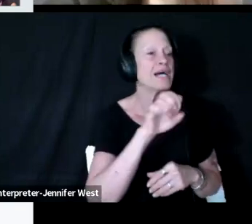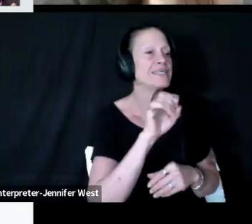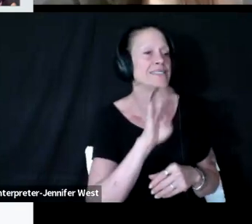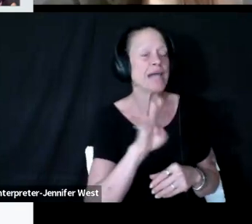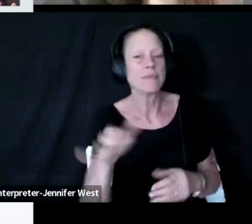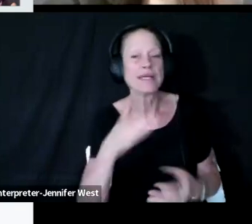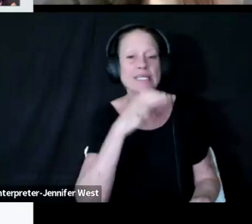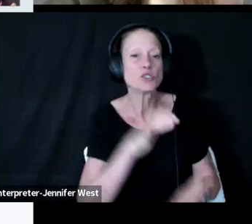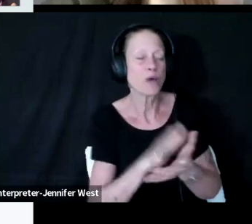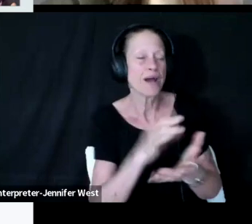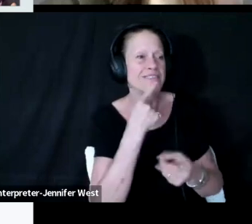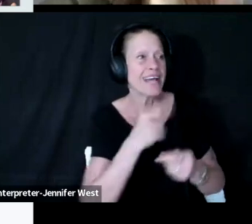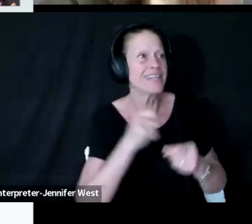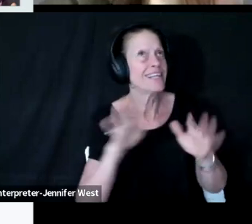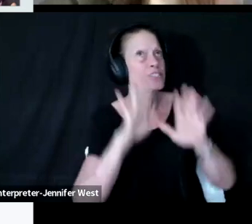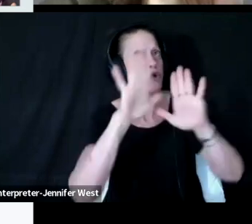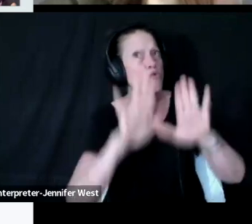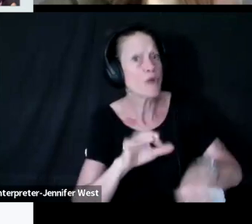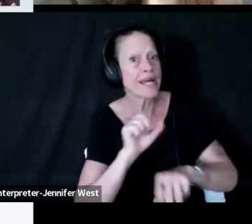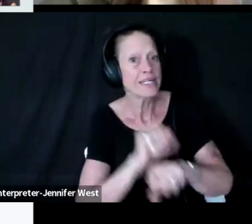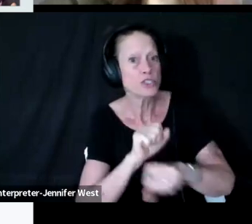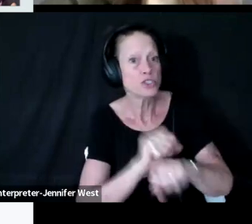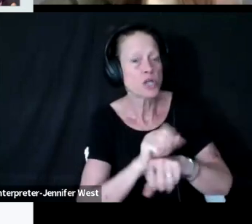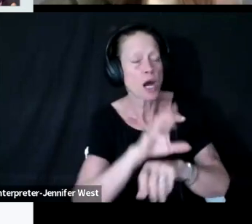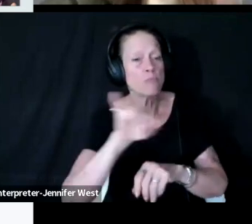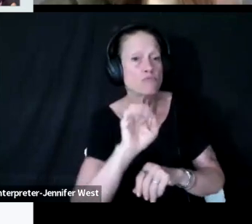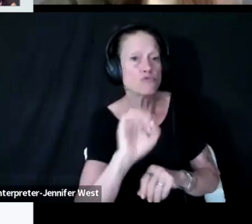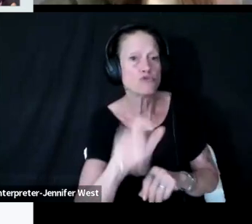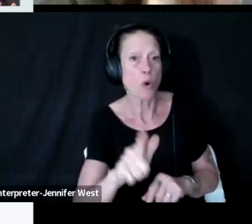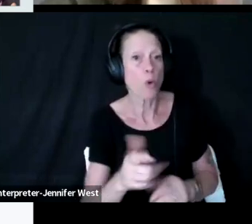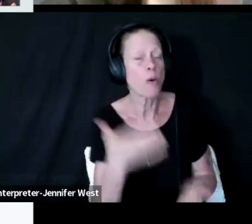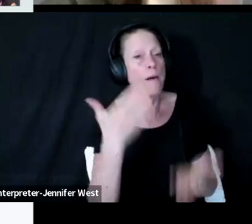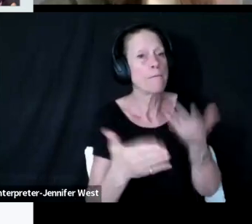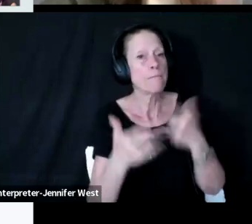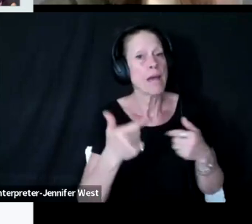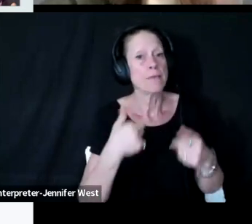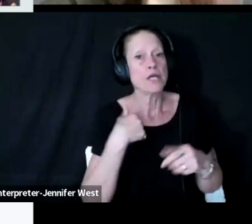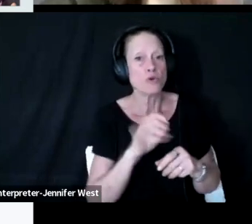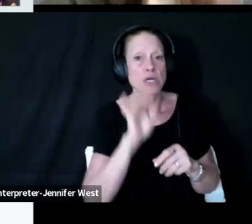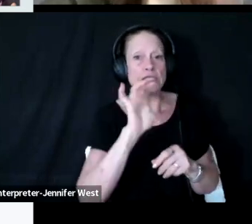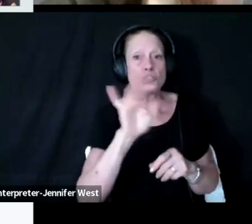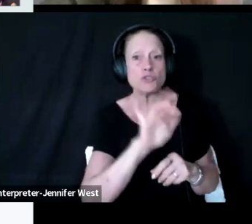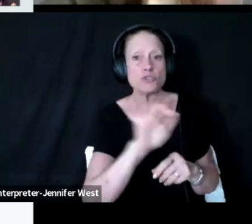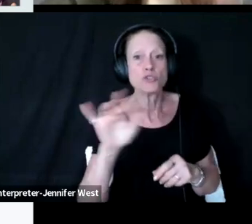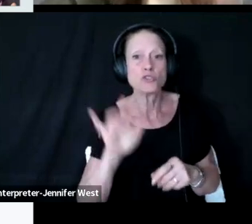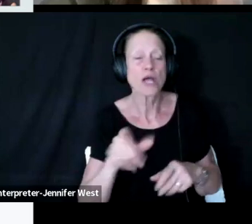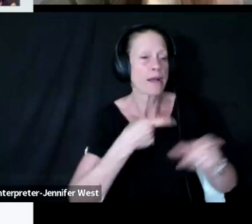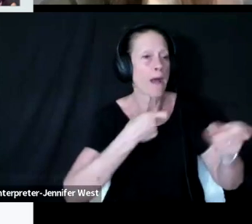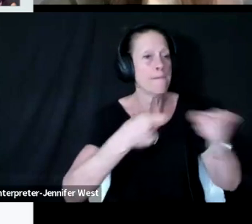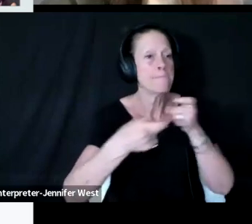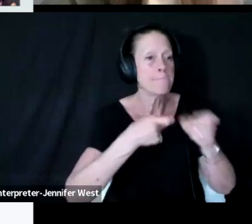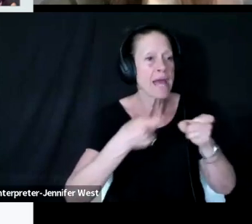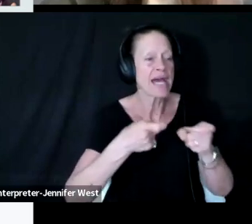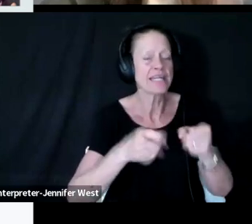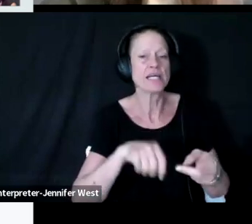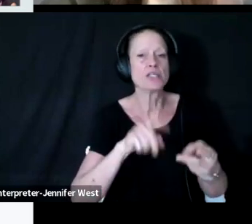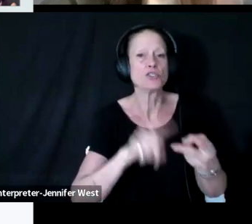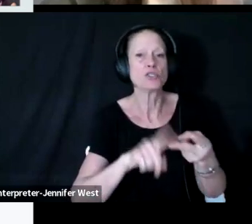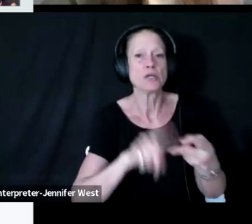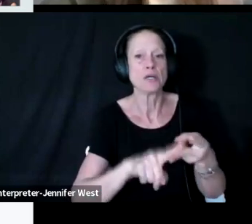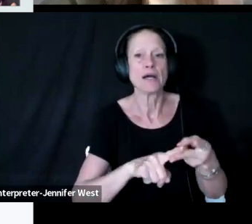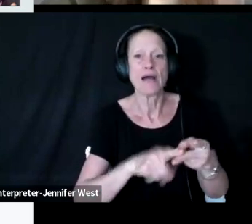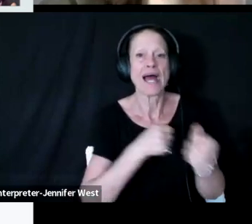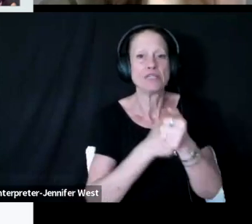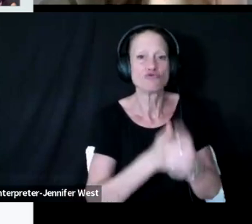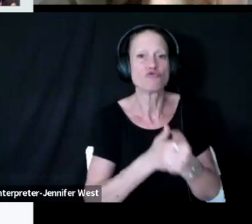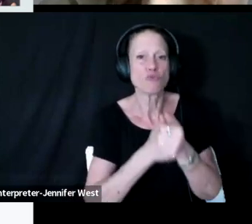of information for people. If you briefly want to touch on the managed tiles and the progress tracking, just real quickly, because I know there's a lot for people to